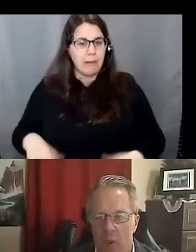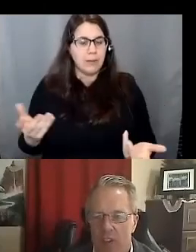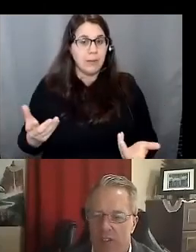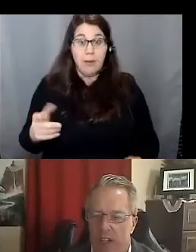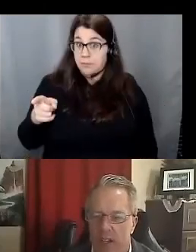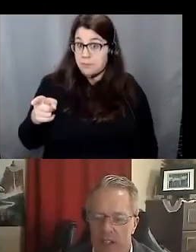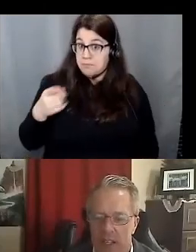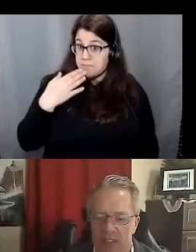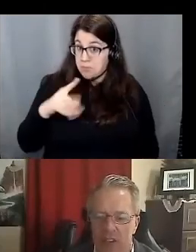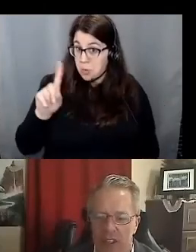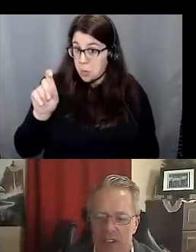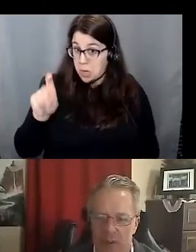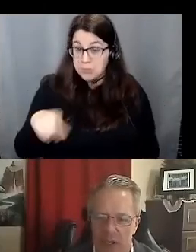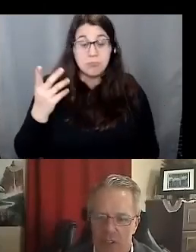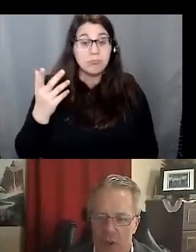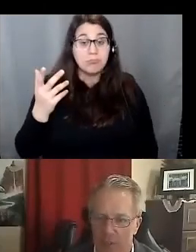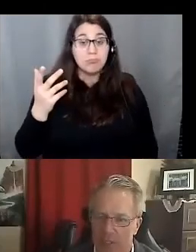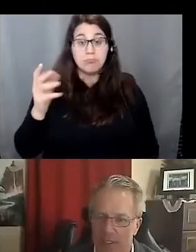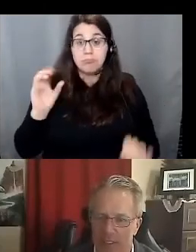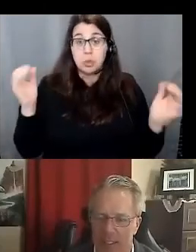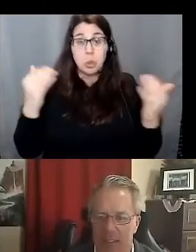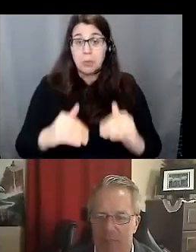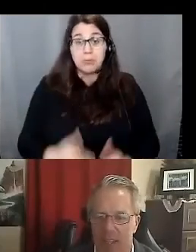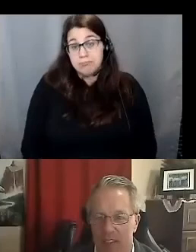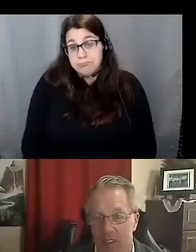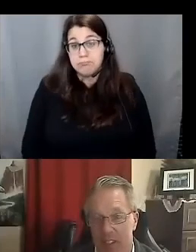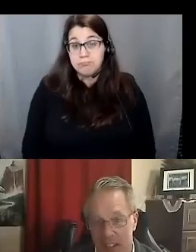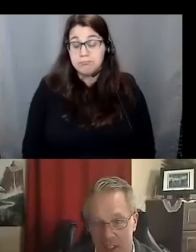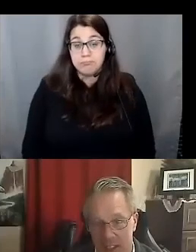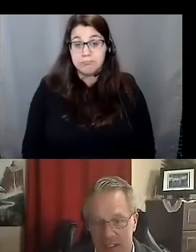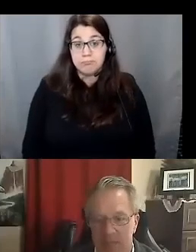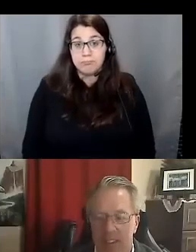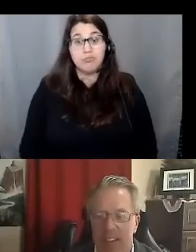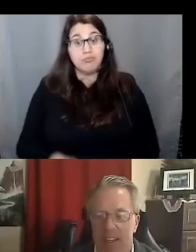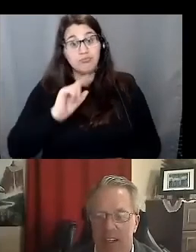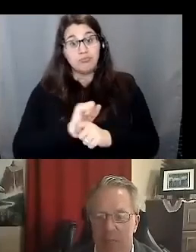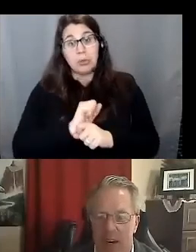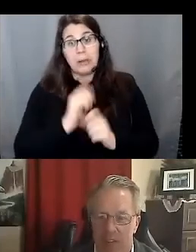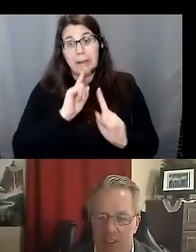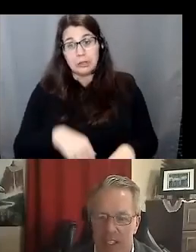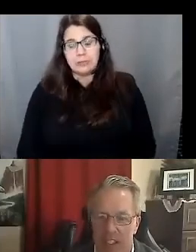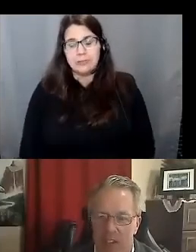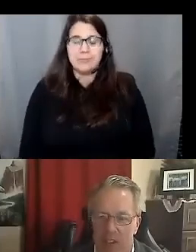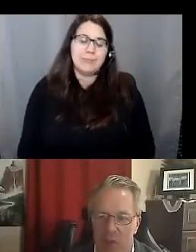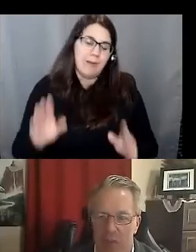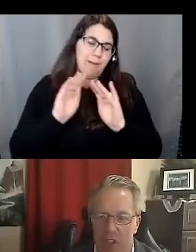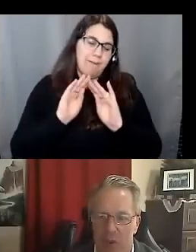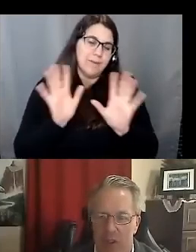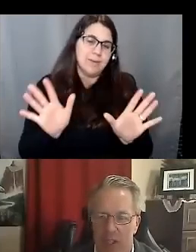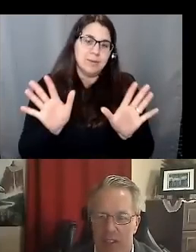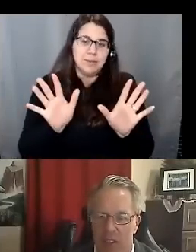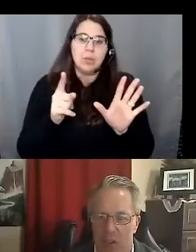Great question. The answer is there is no limit, is the technical answer. Obviously, you know, you want